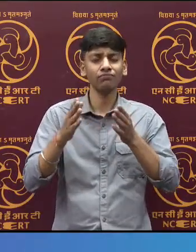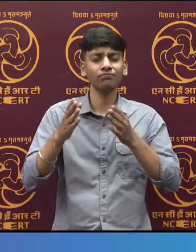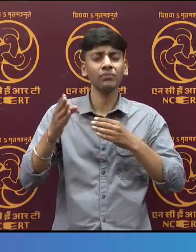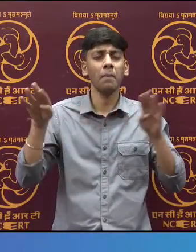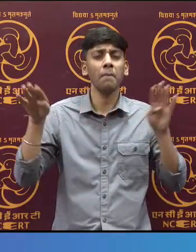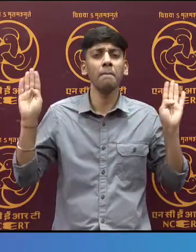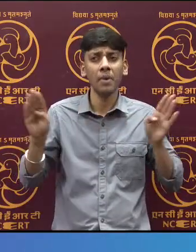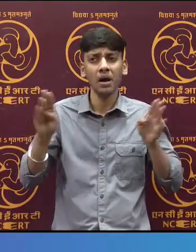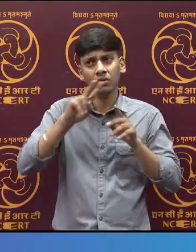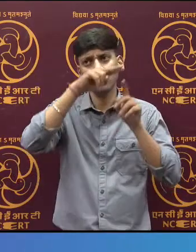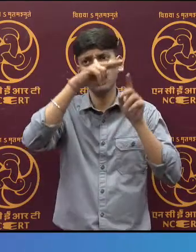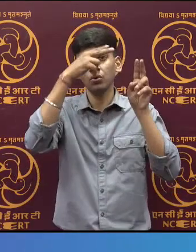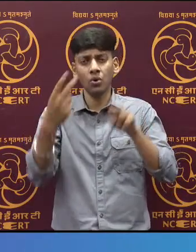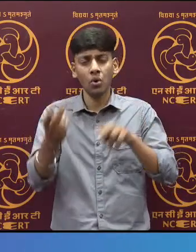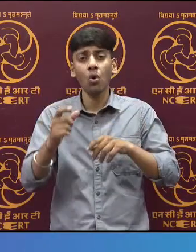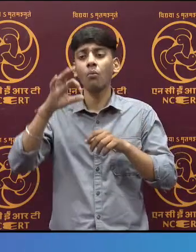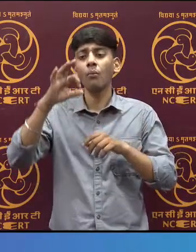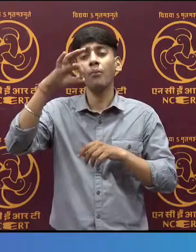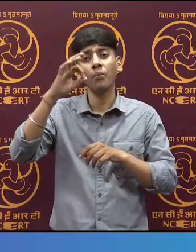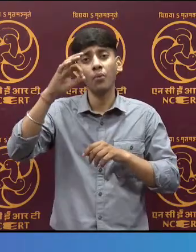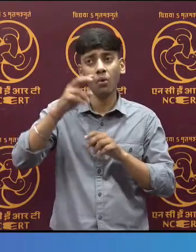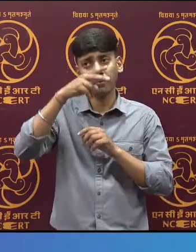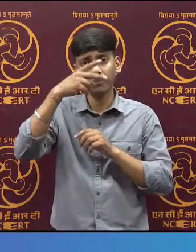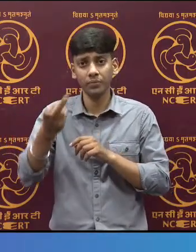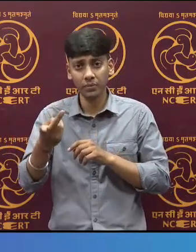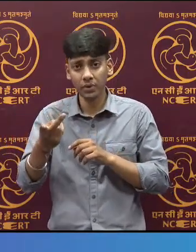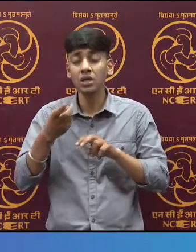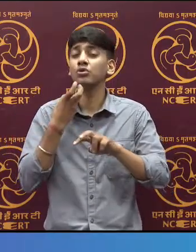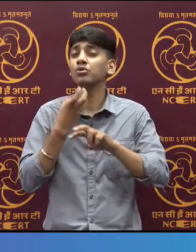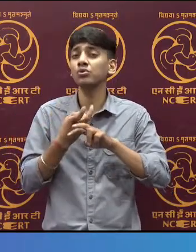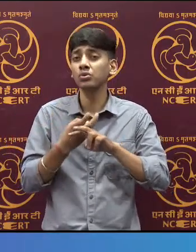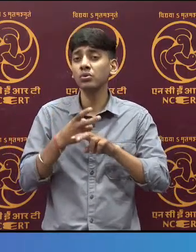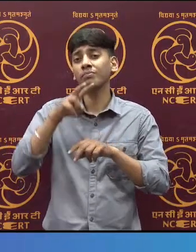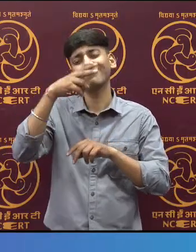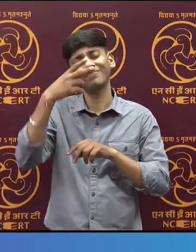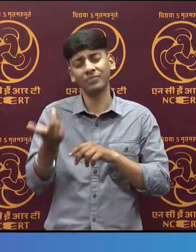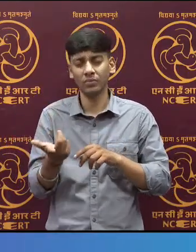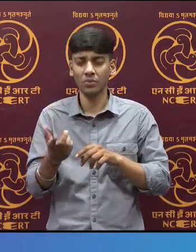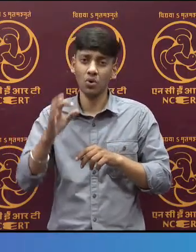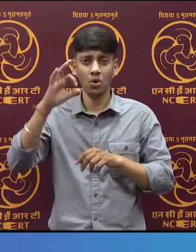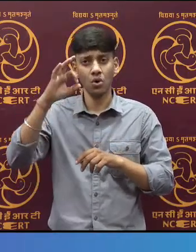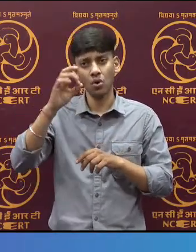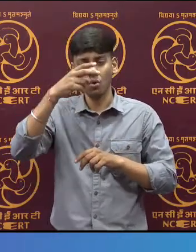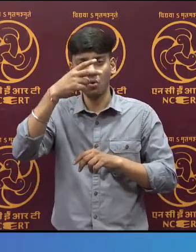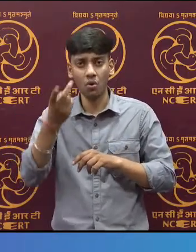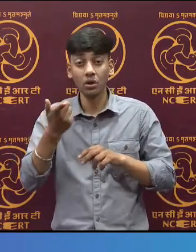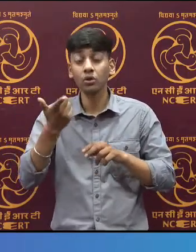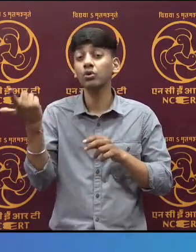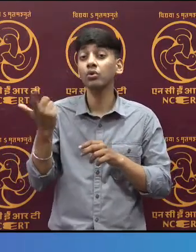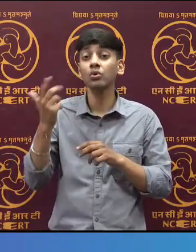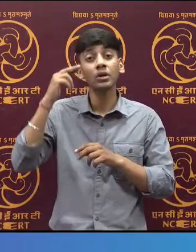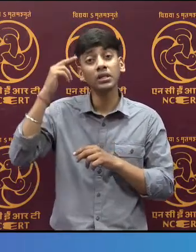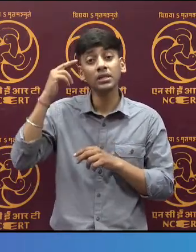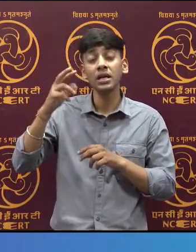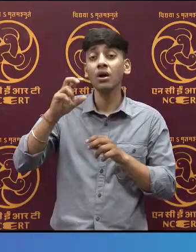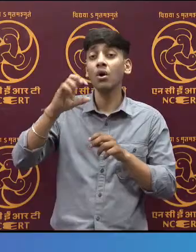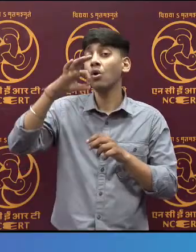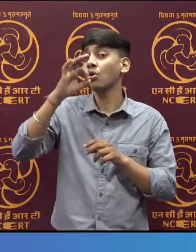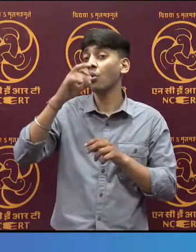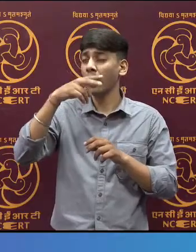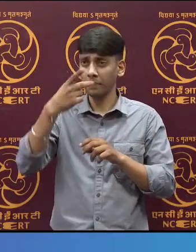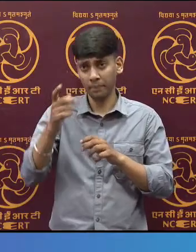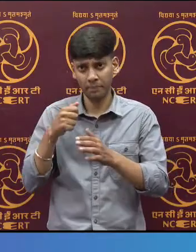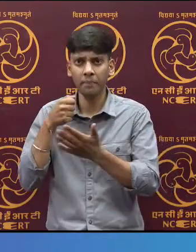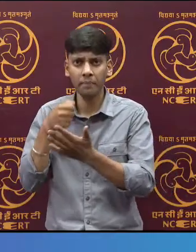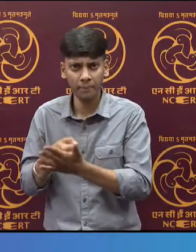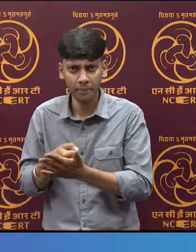reach the ground first? So it's very easy, ma'am. Stone will reach earlier. Stone or a coin will reach earlier. Yes. Okay, but actually